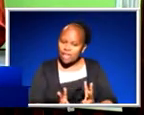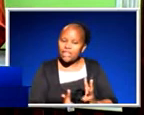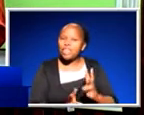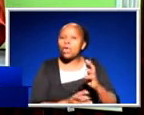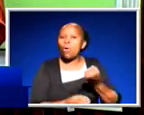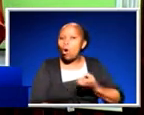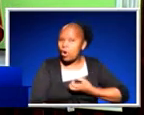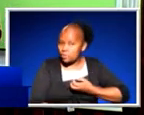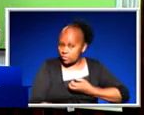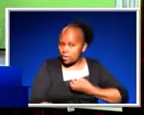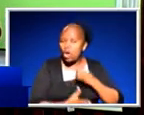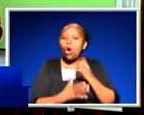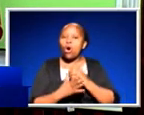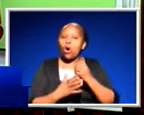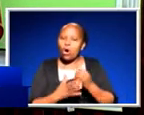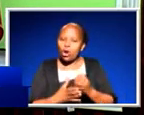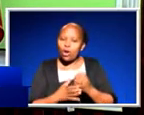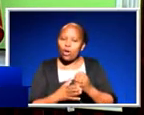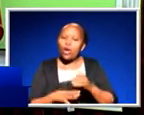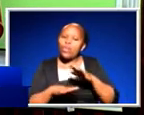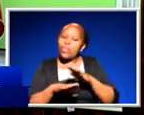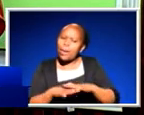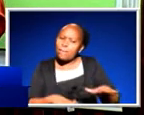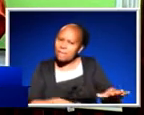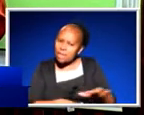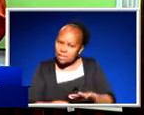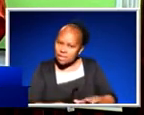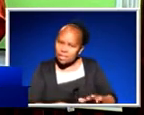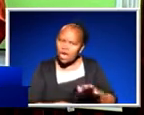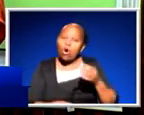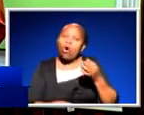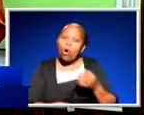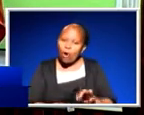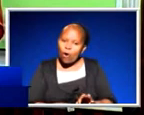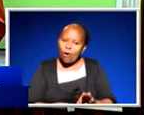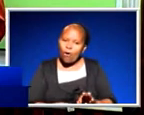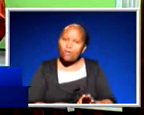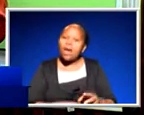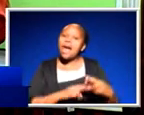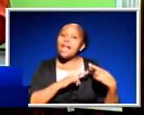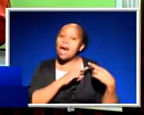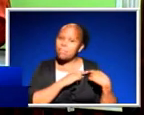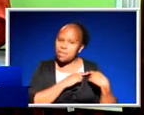owned or on the basis of liability.